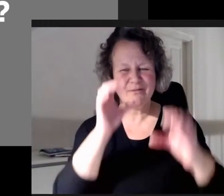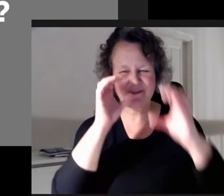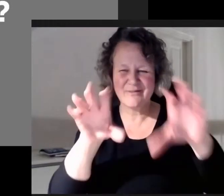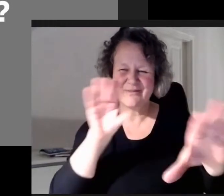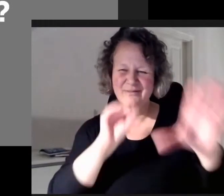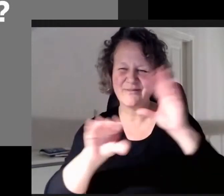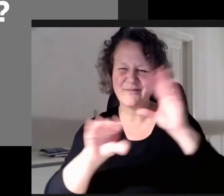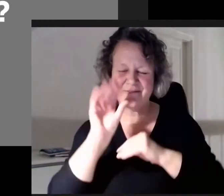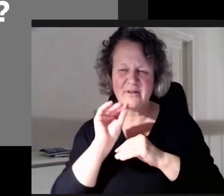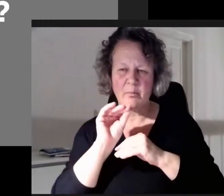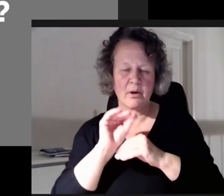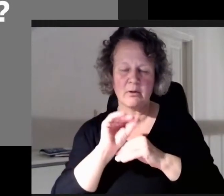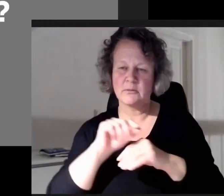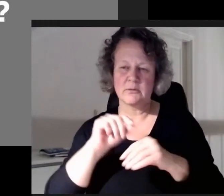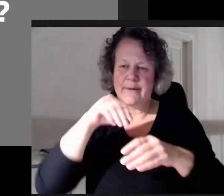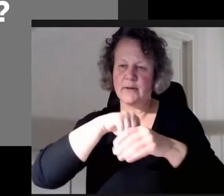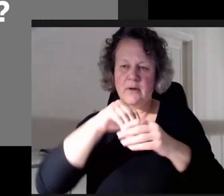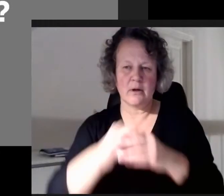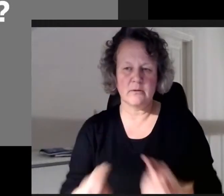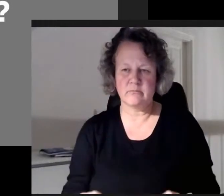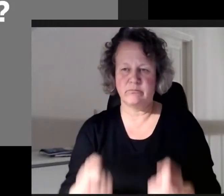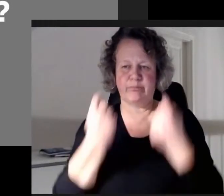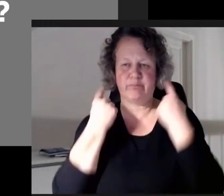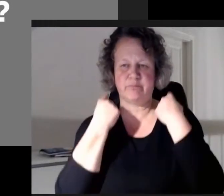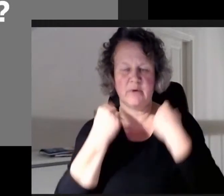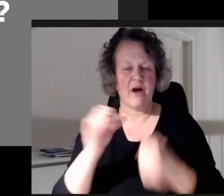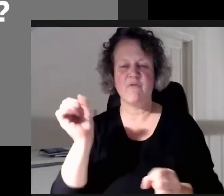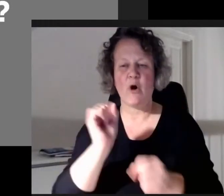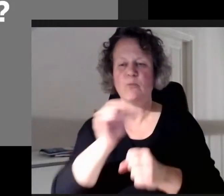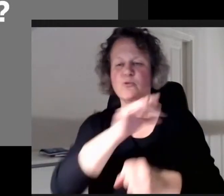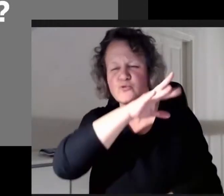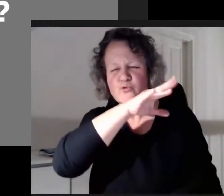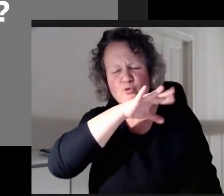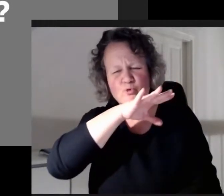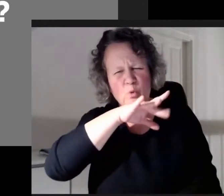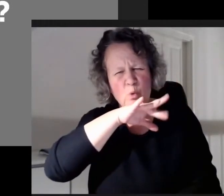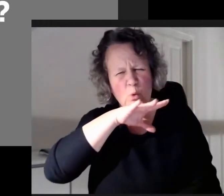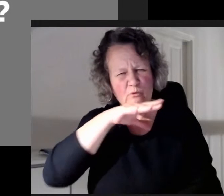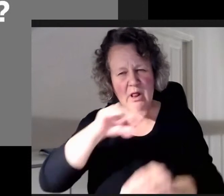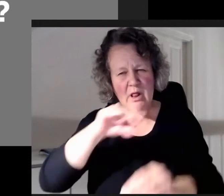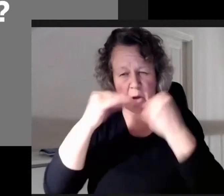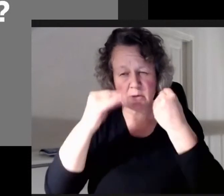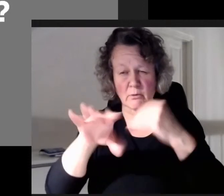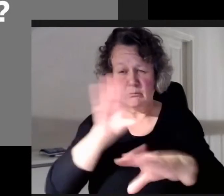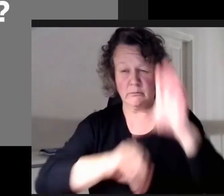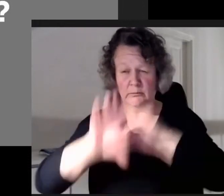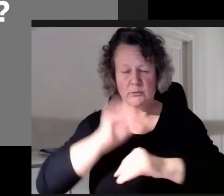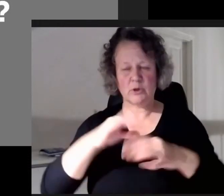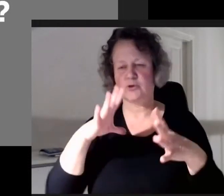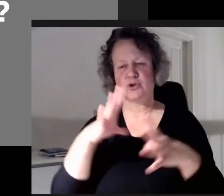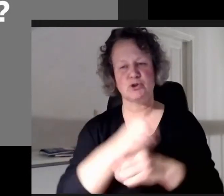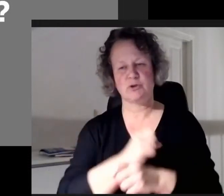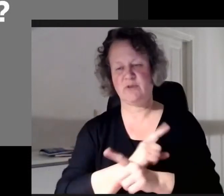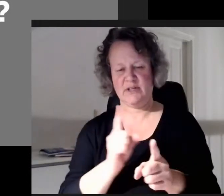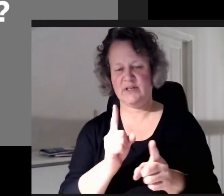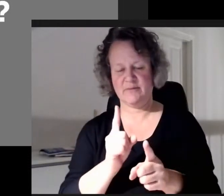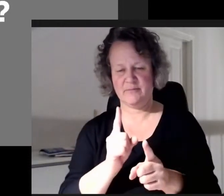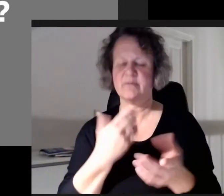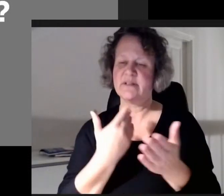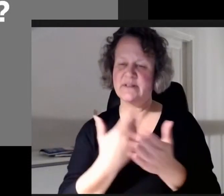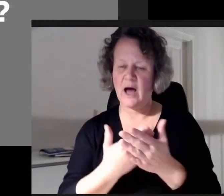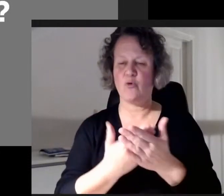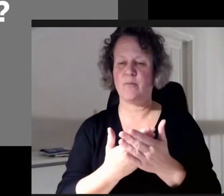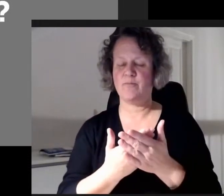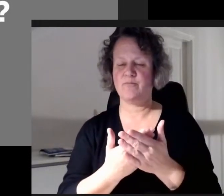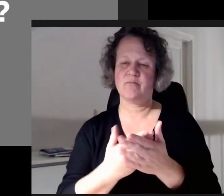it's basically, if the content is 10 minutes long, at some point the spectator says, I